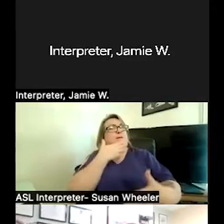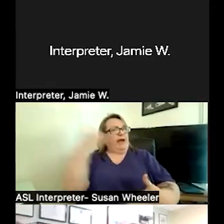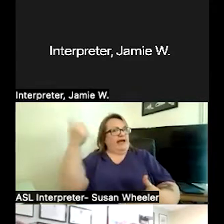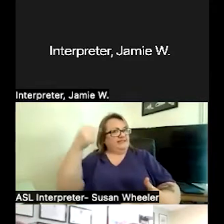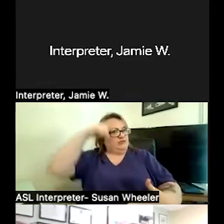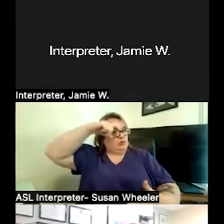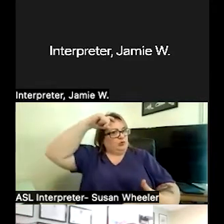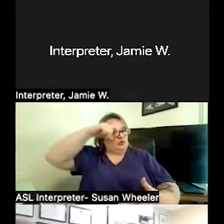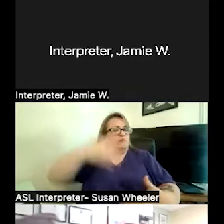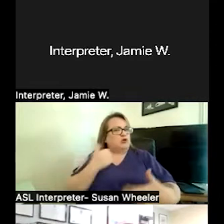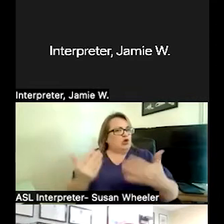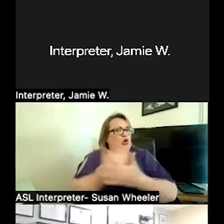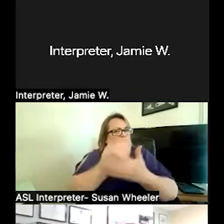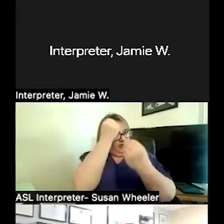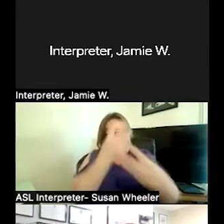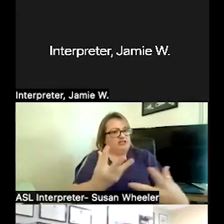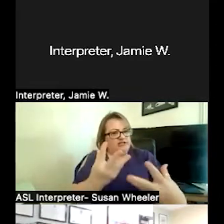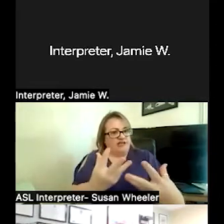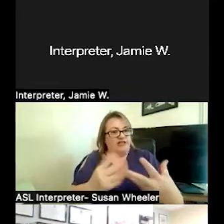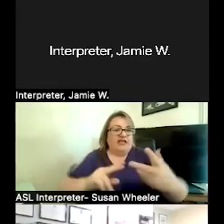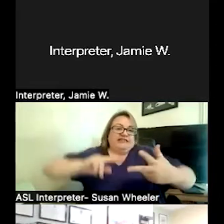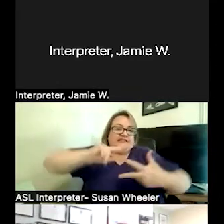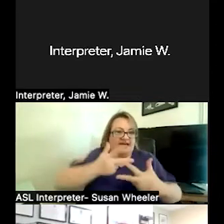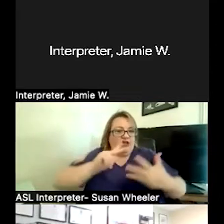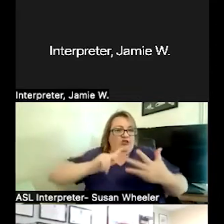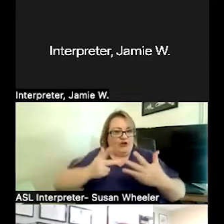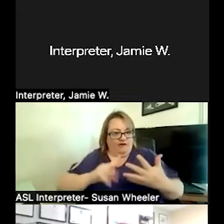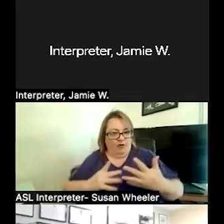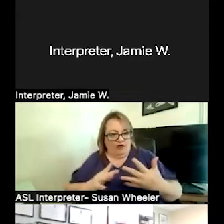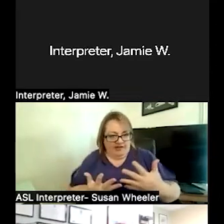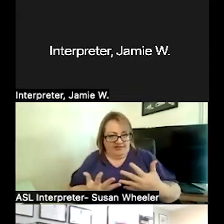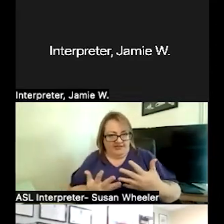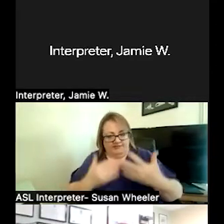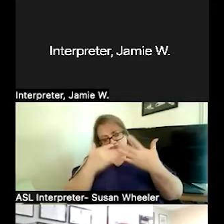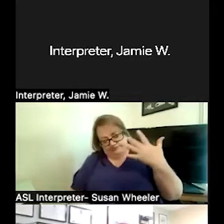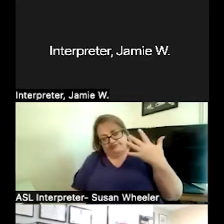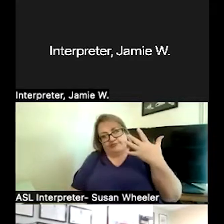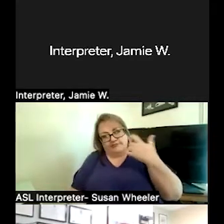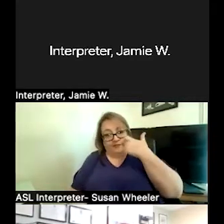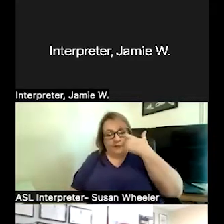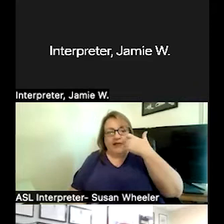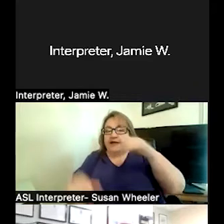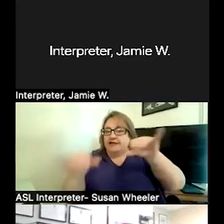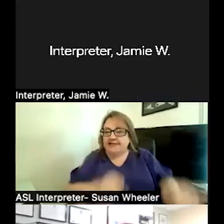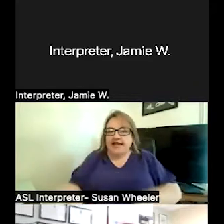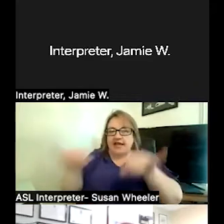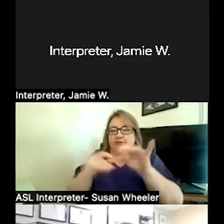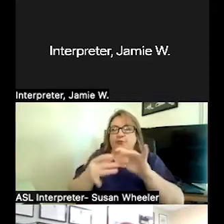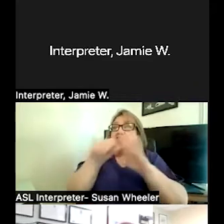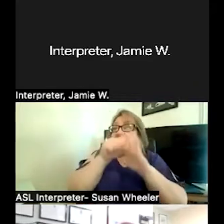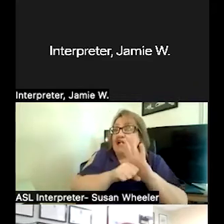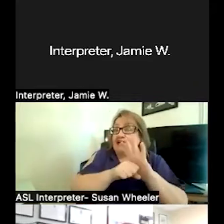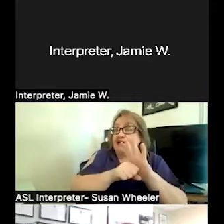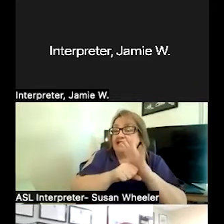and most current information. And then we got second, third, fourth, fifth, and down. And then the same with state, and then same with